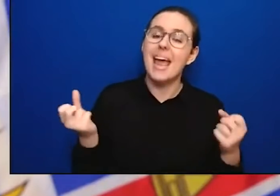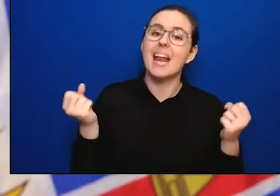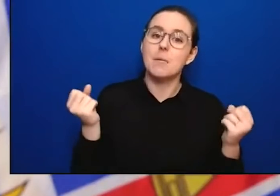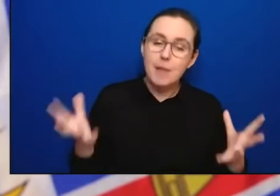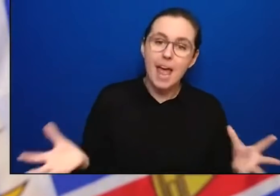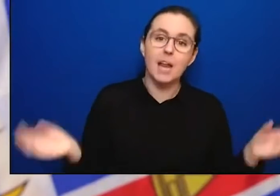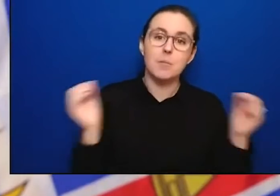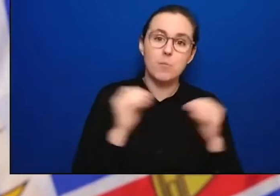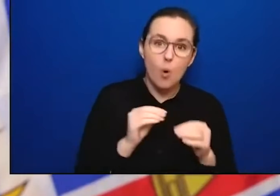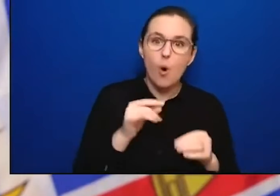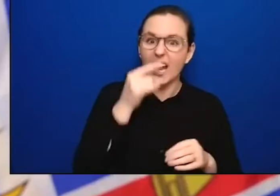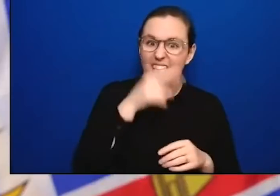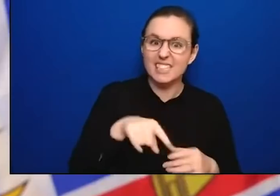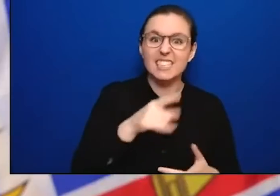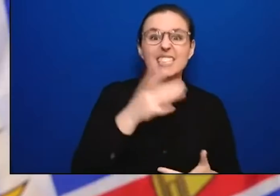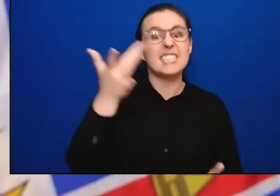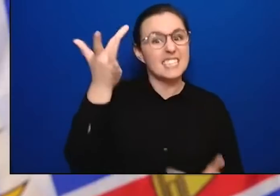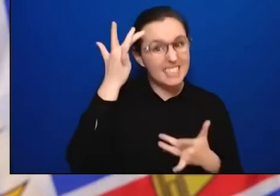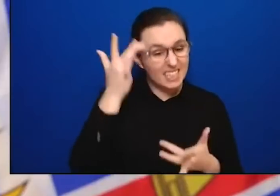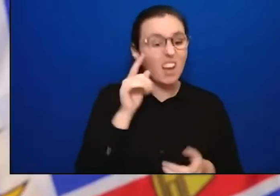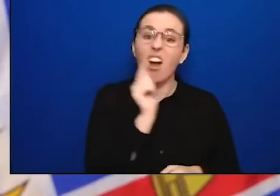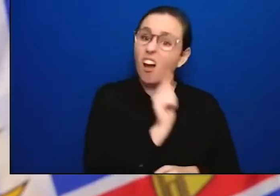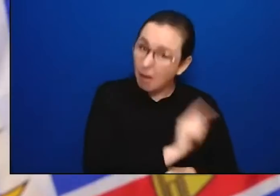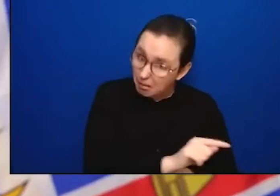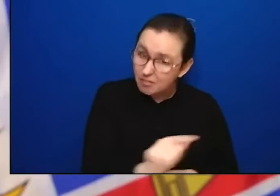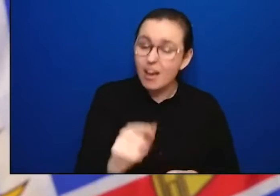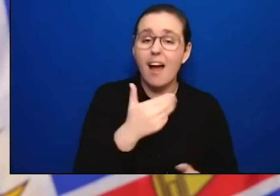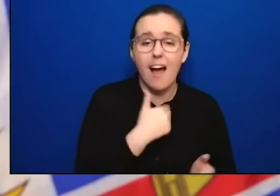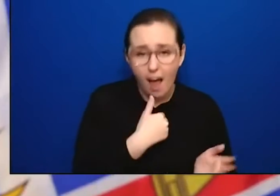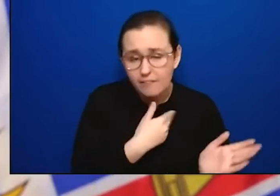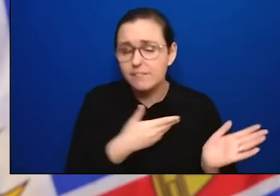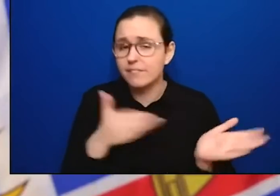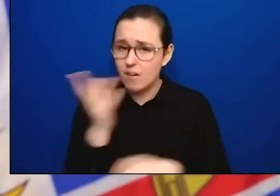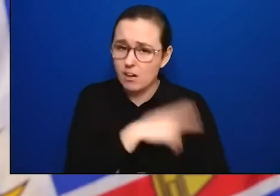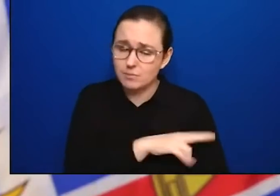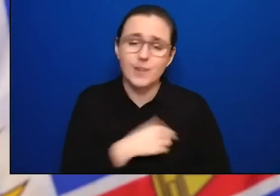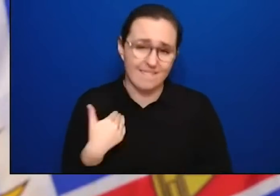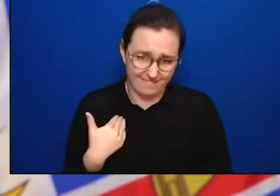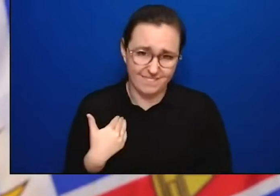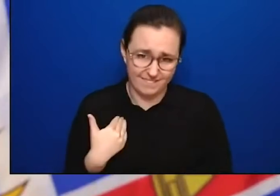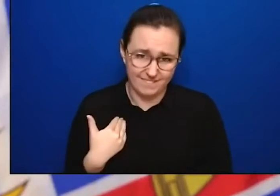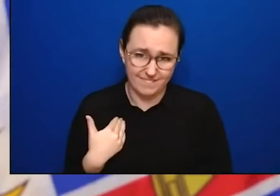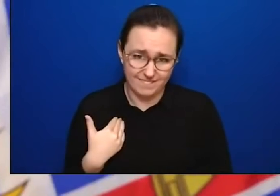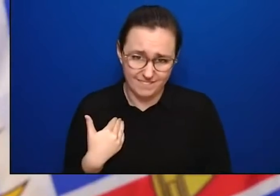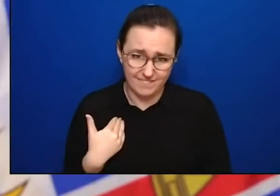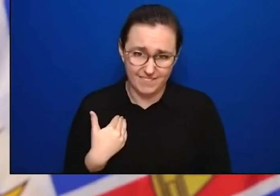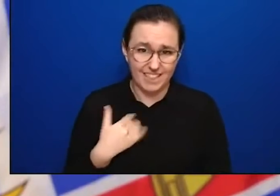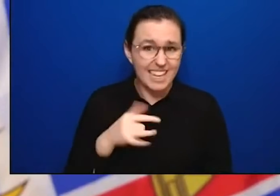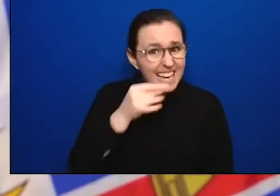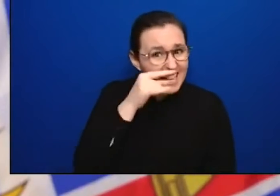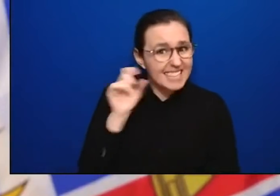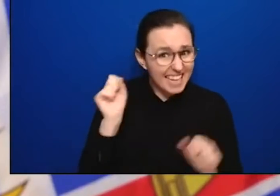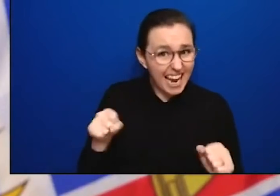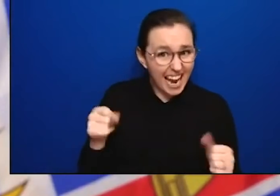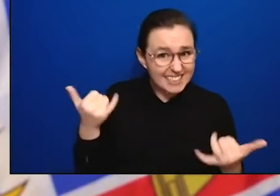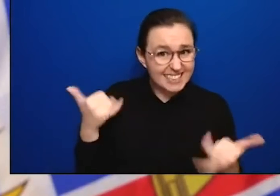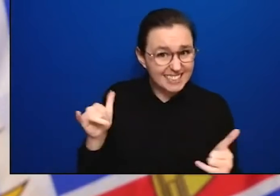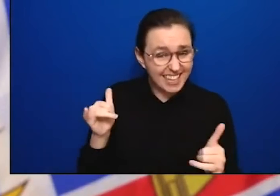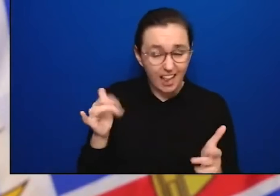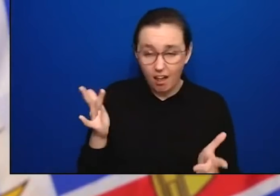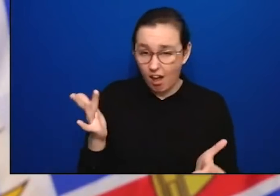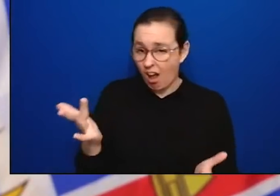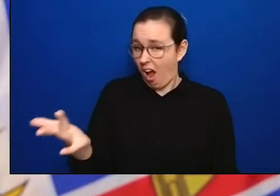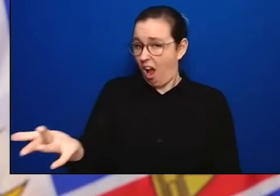in that age group, thankfully, but more and more numbers of children are ending up in hospital. We're seeing that here as well.